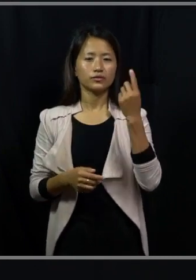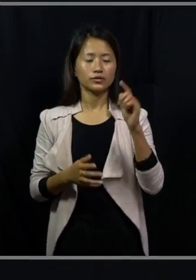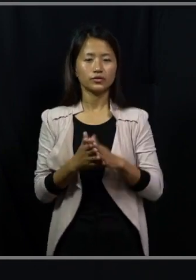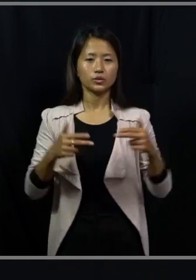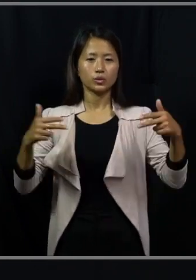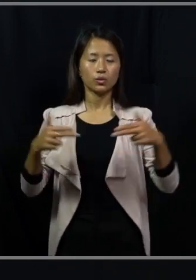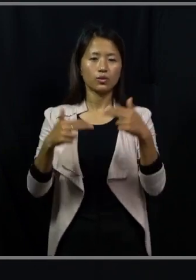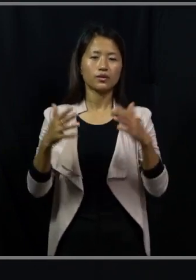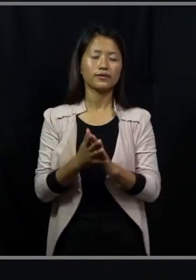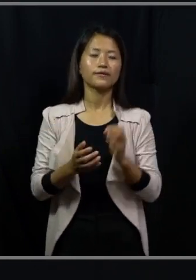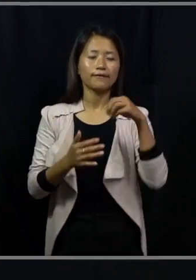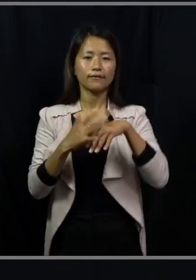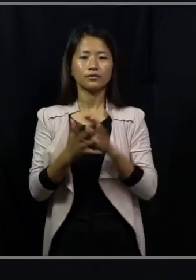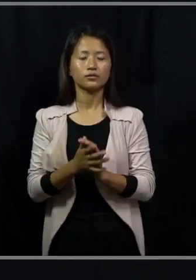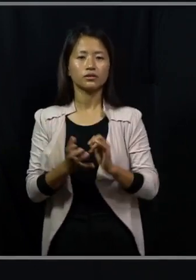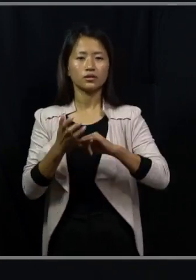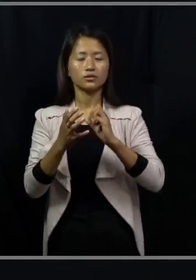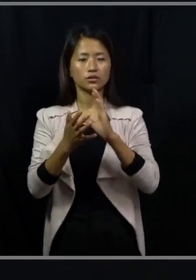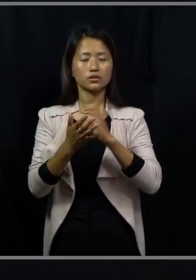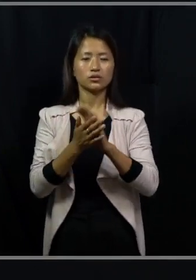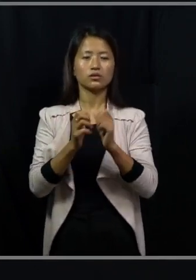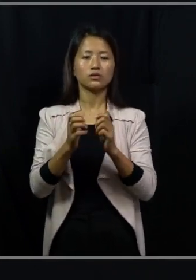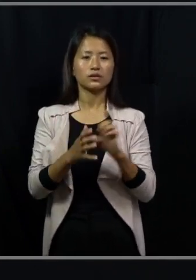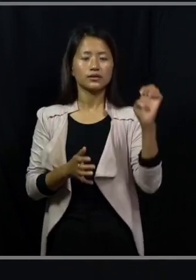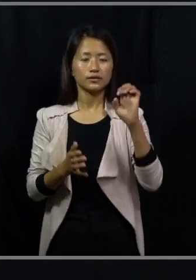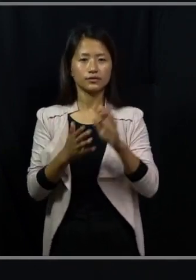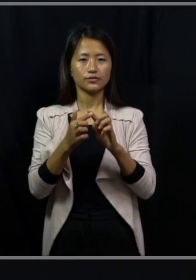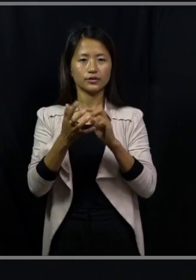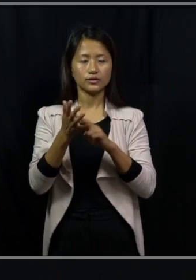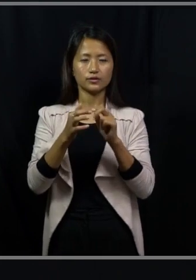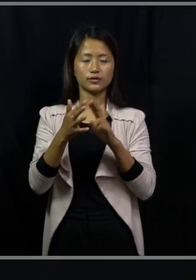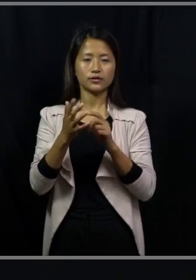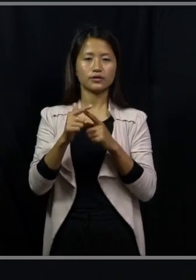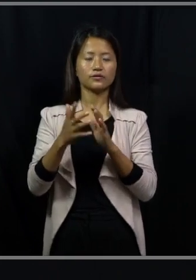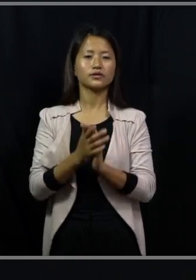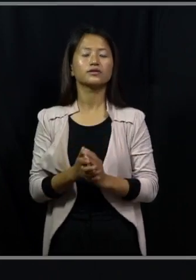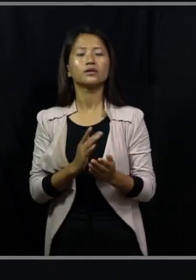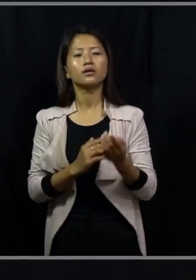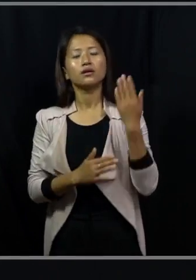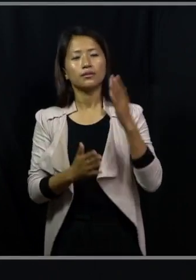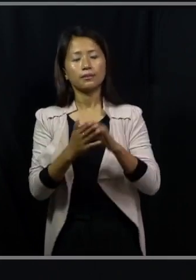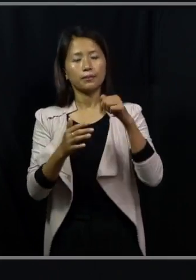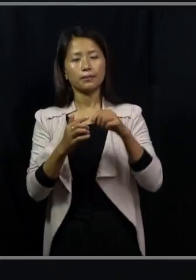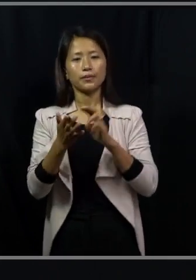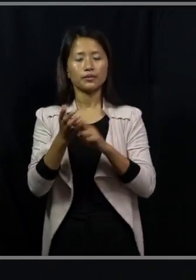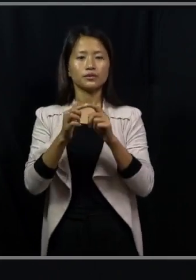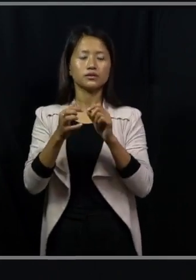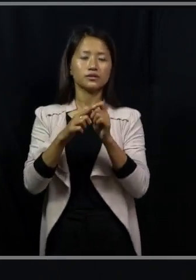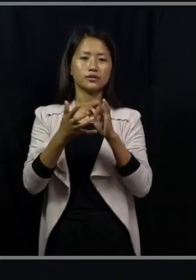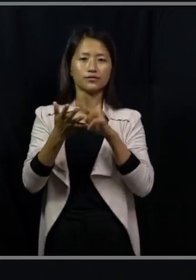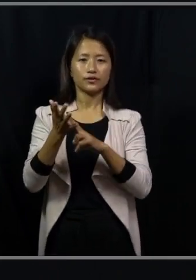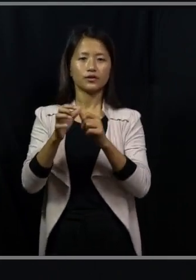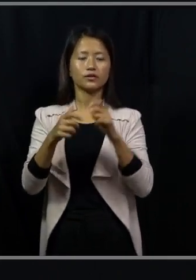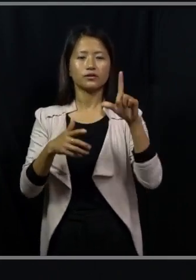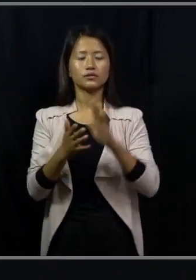Gaul, and also we have the scholars who have recorded the event both in the ancient and medieval period. And